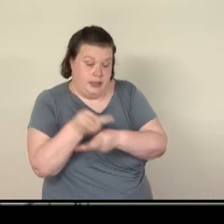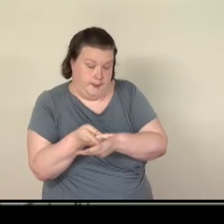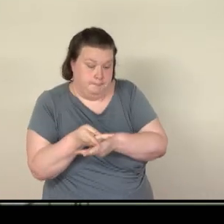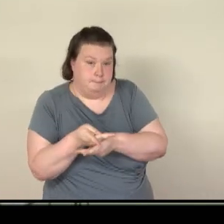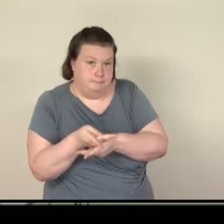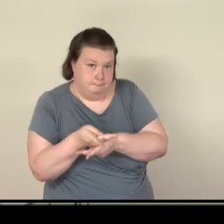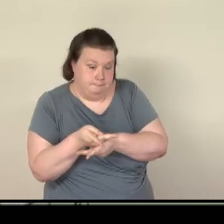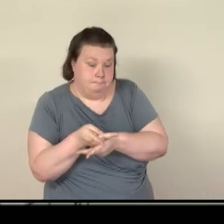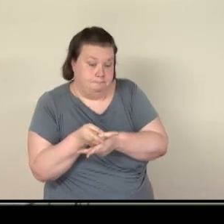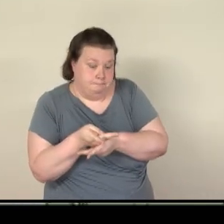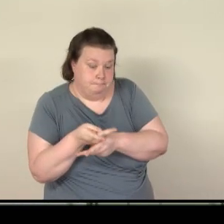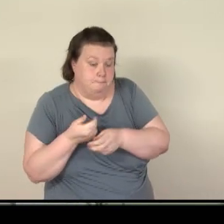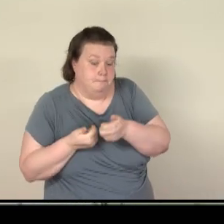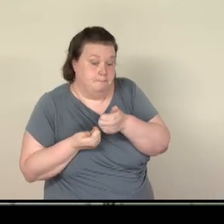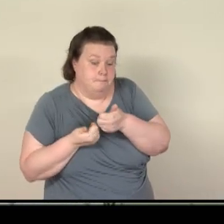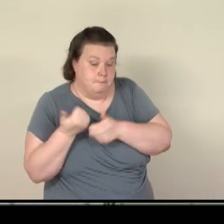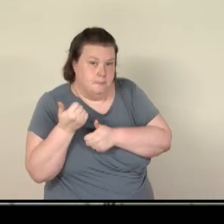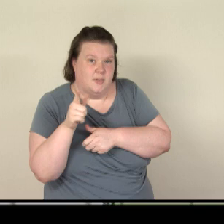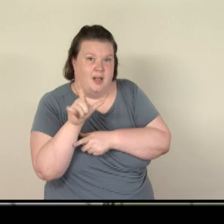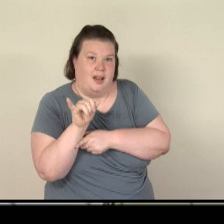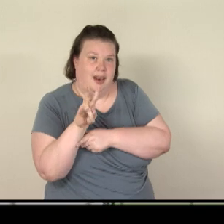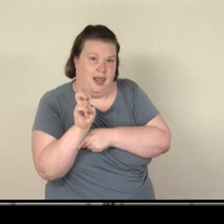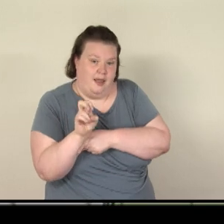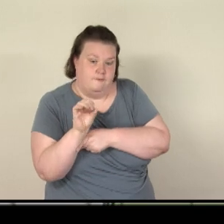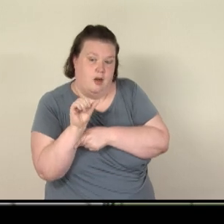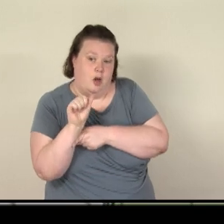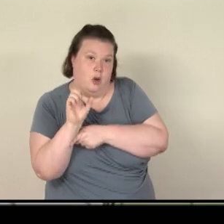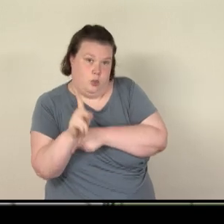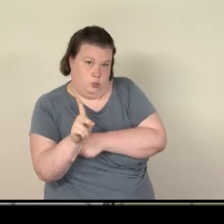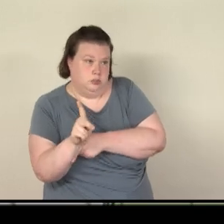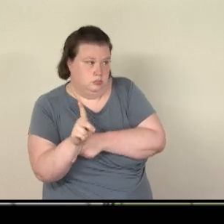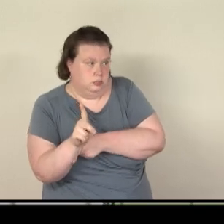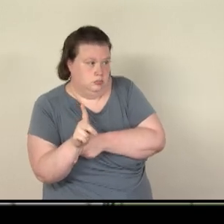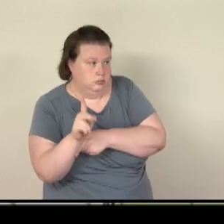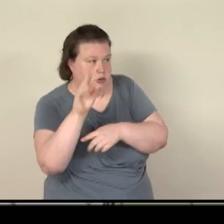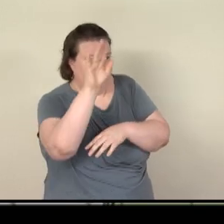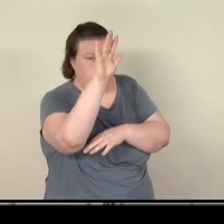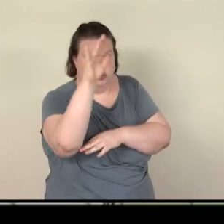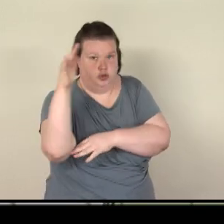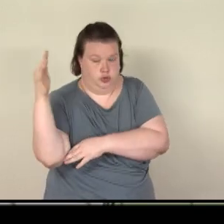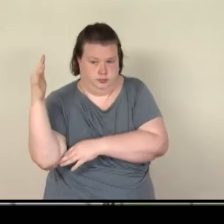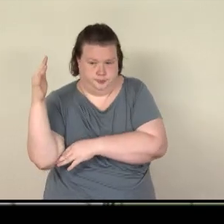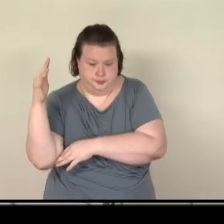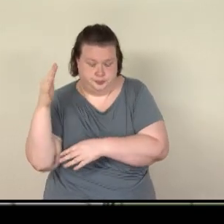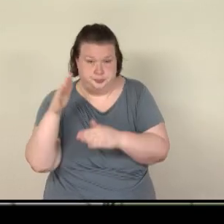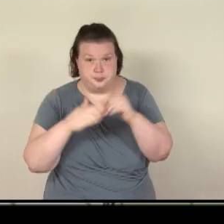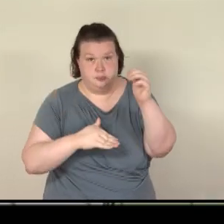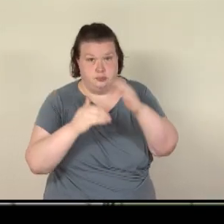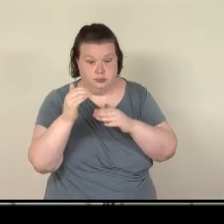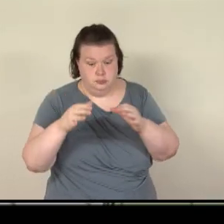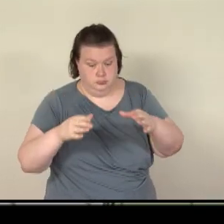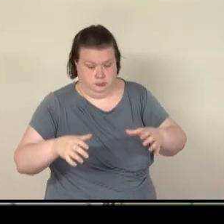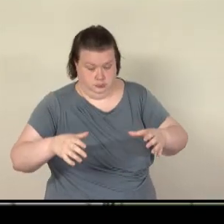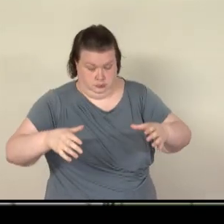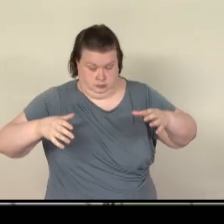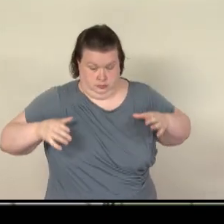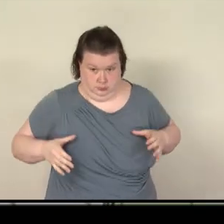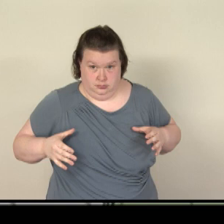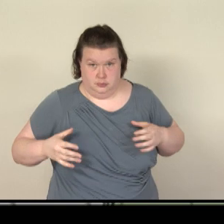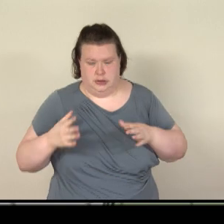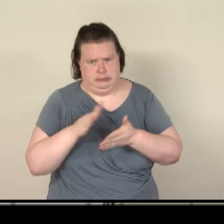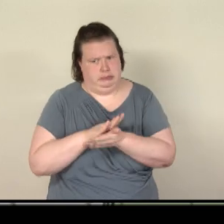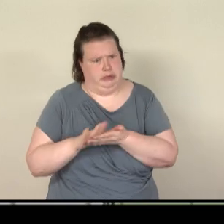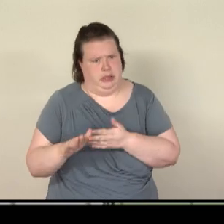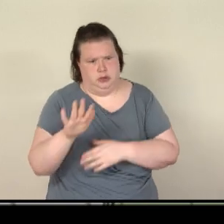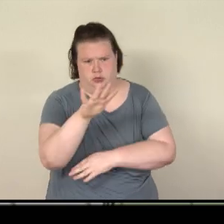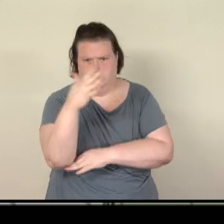of the majority of them, I think, are live oaks. Actually up here along Kendrick Lane. So by setting that building back a little bit, we're able to save, there's some really